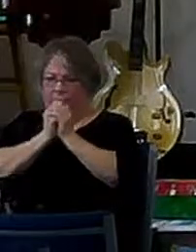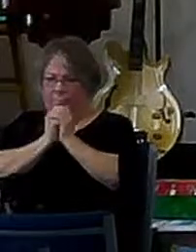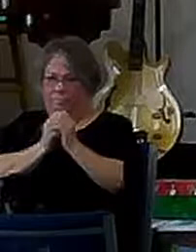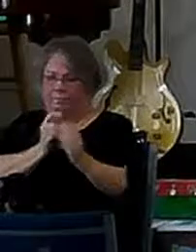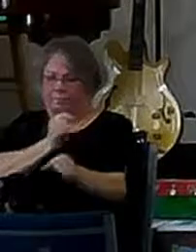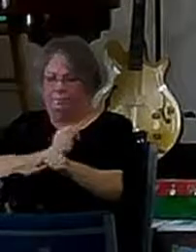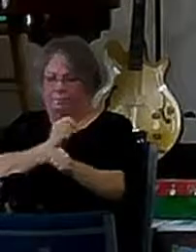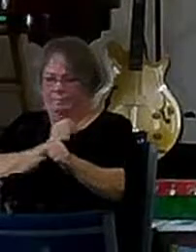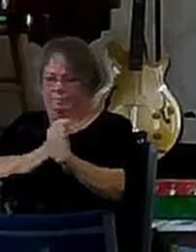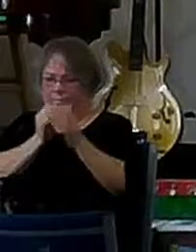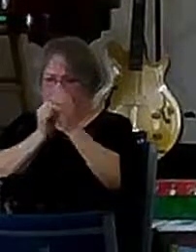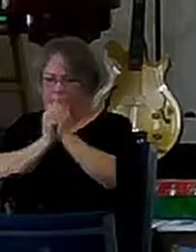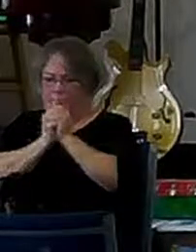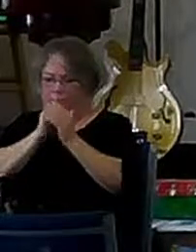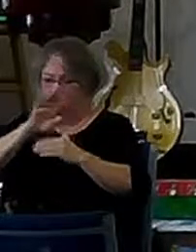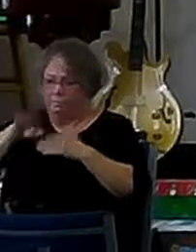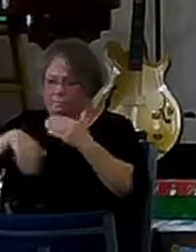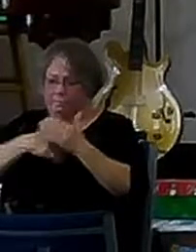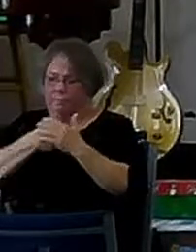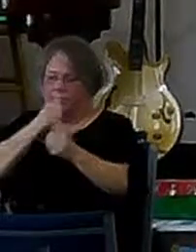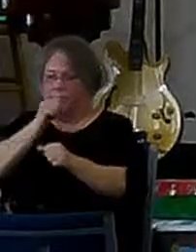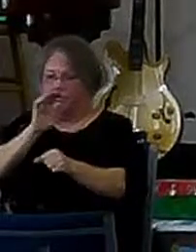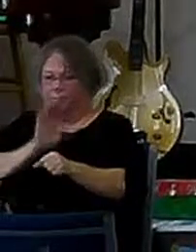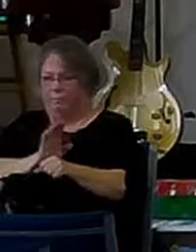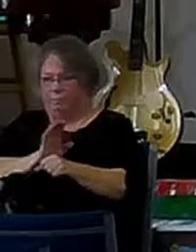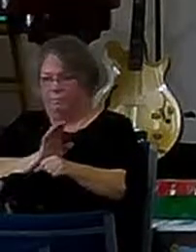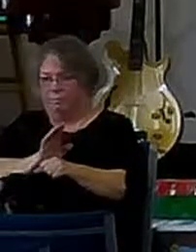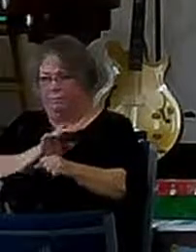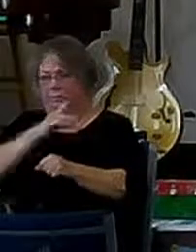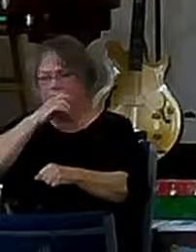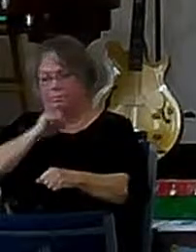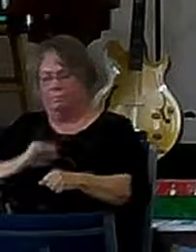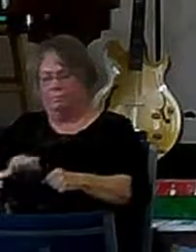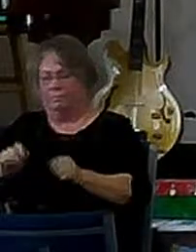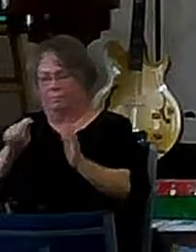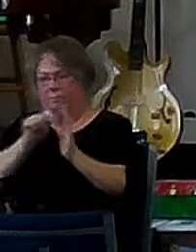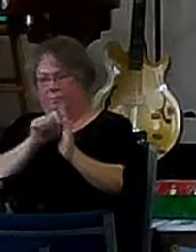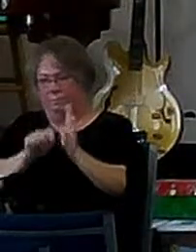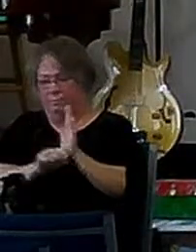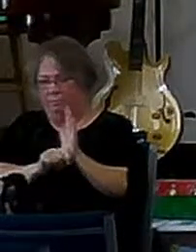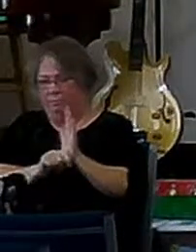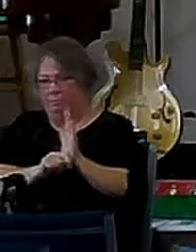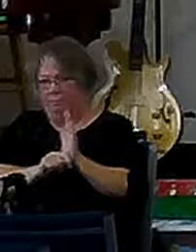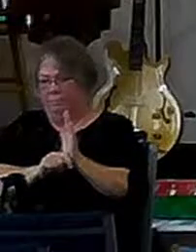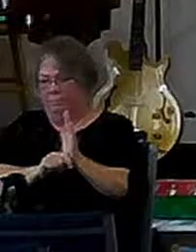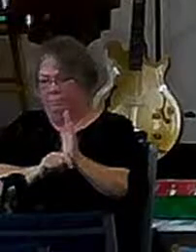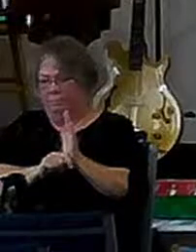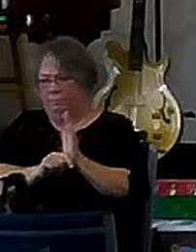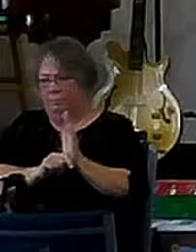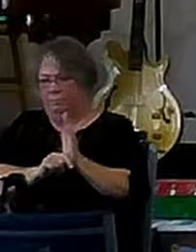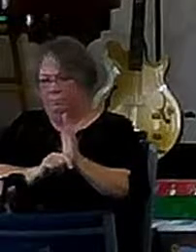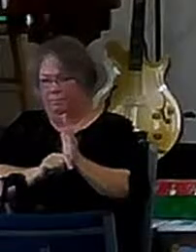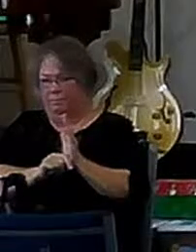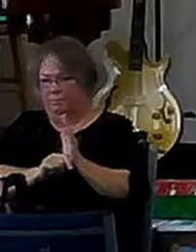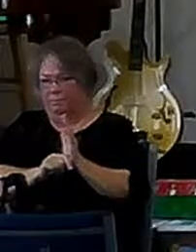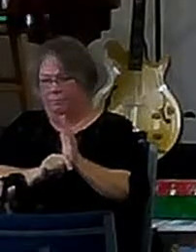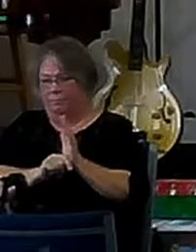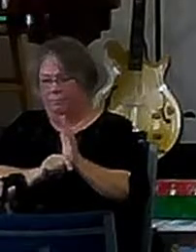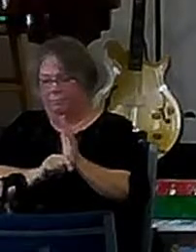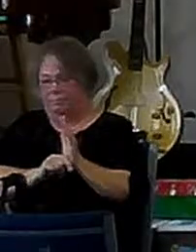worship. All the promises of the Old Testament. To them belong the